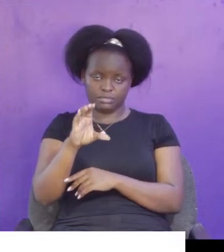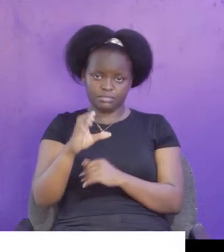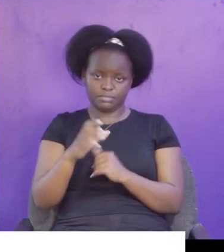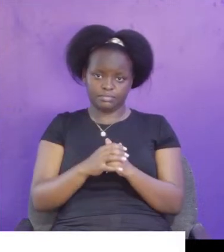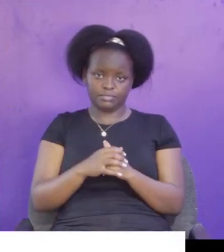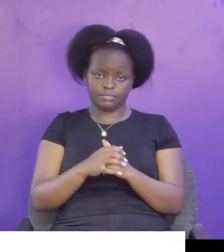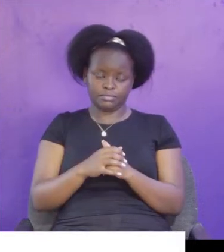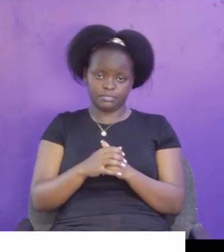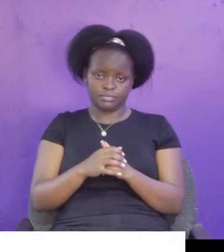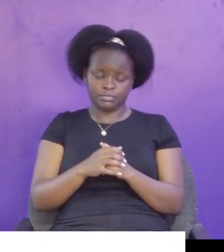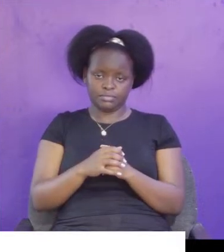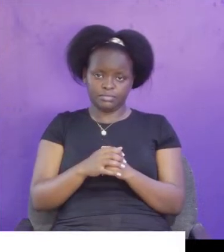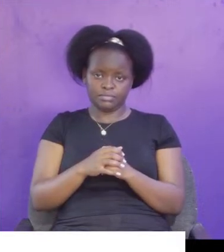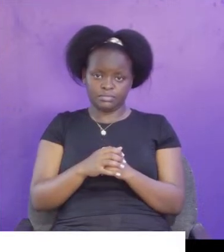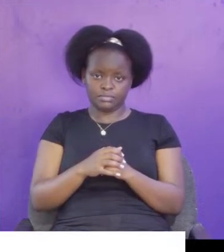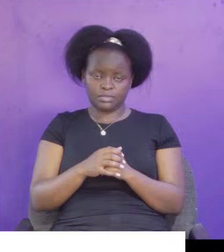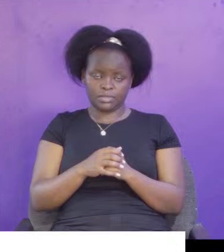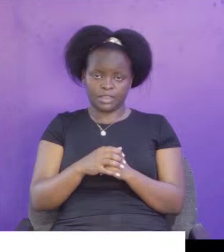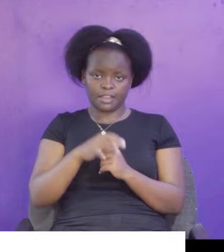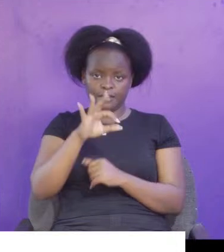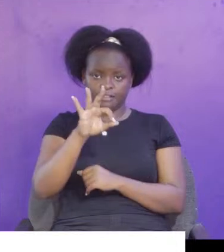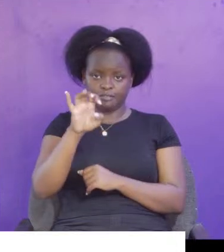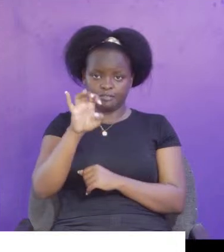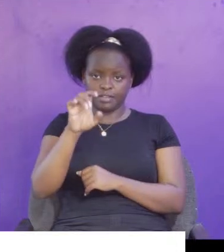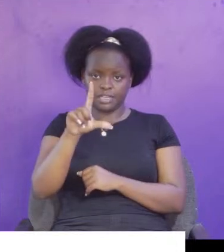Excellency Felix Tshisekedi.